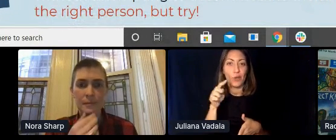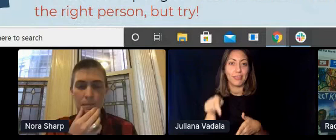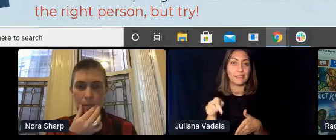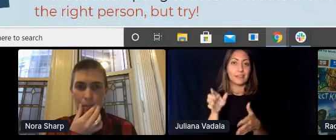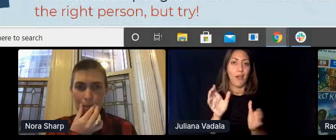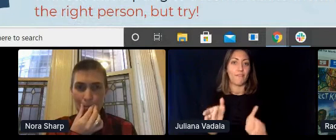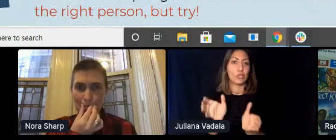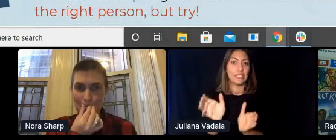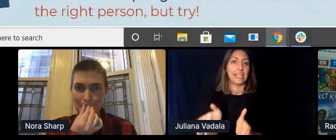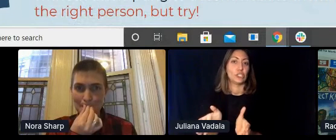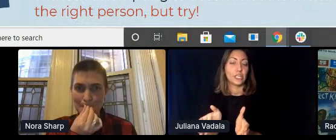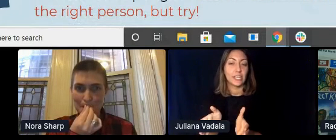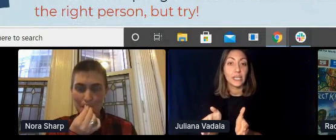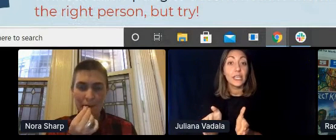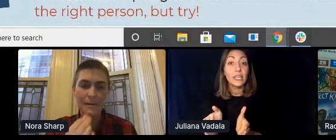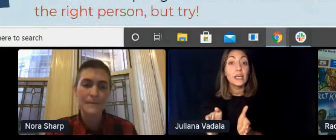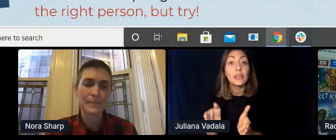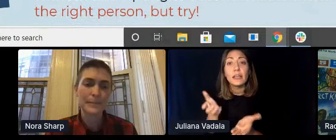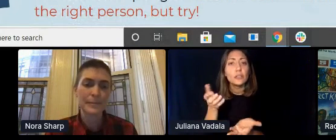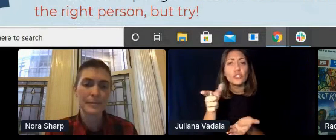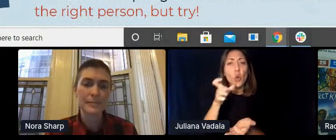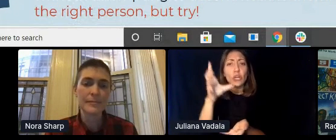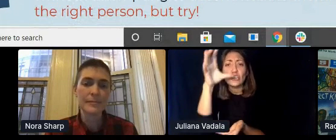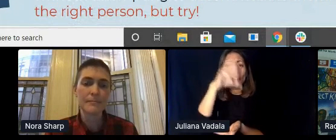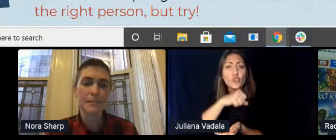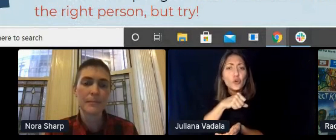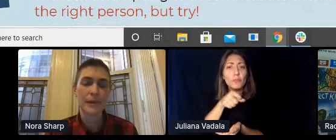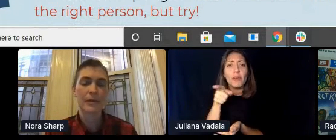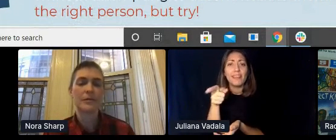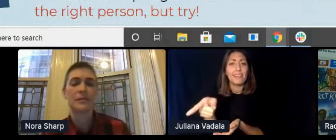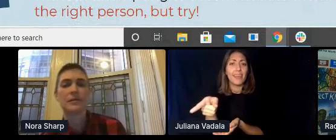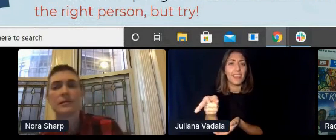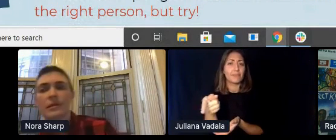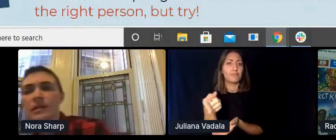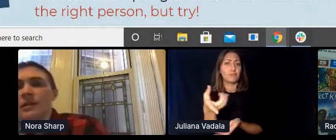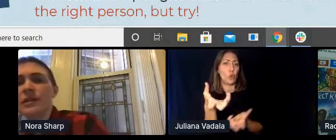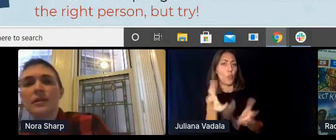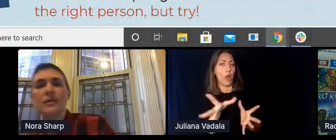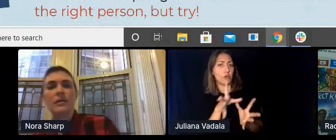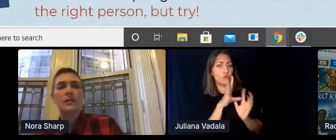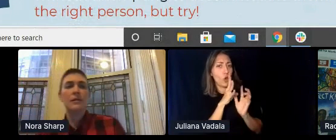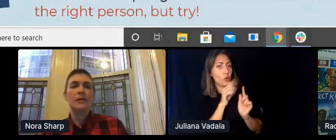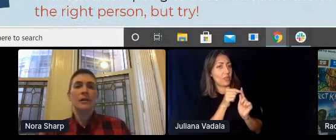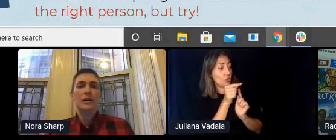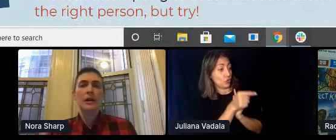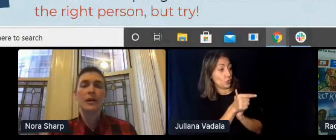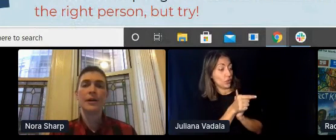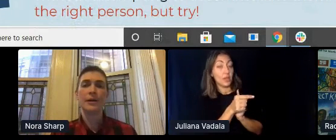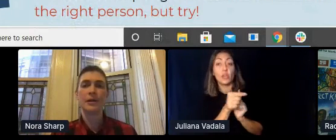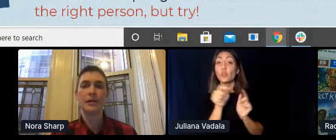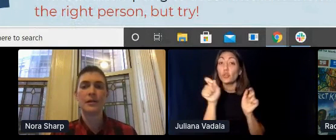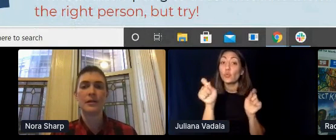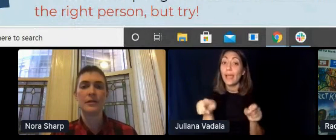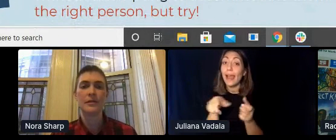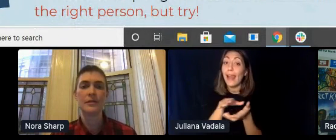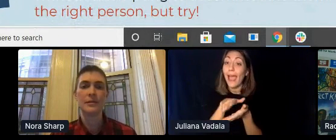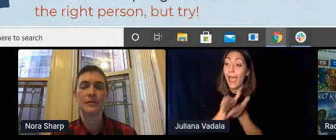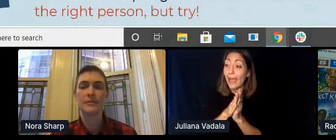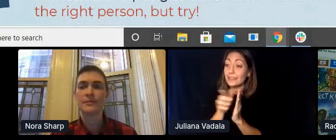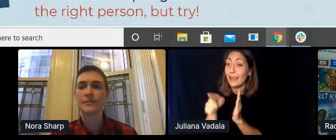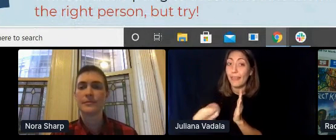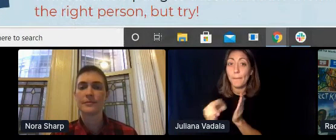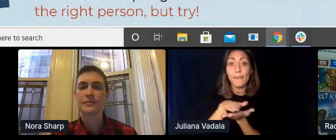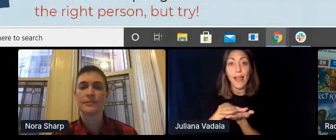speak with you. Just ask them politely if they would prefer to have someone else contact them, or another way